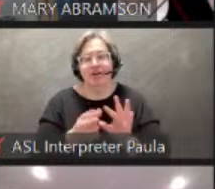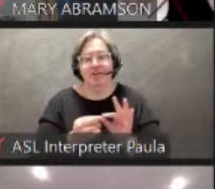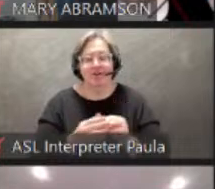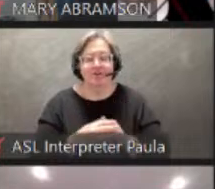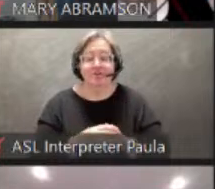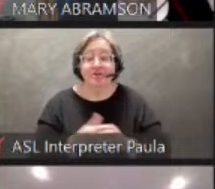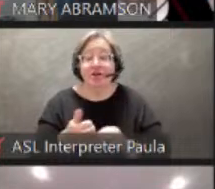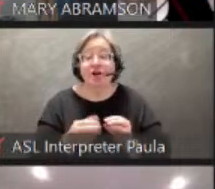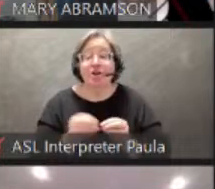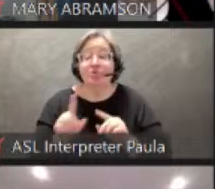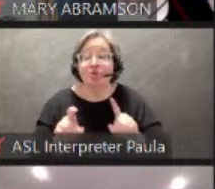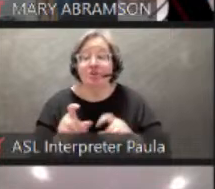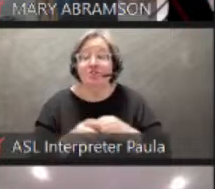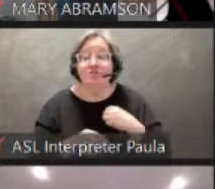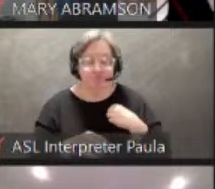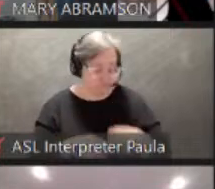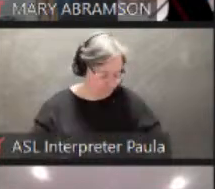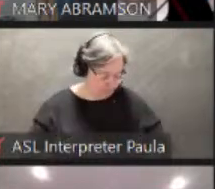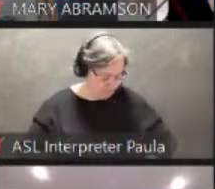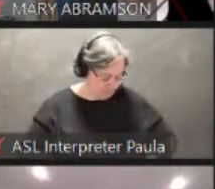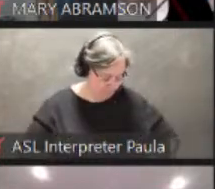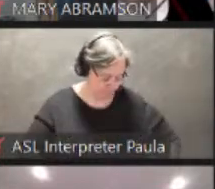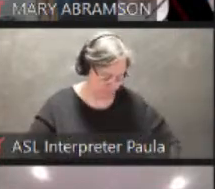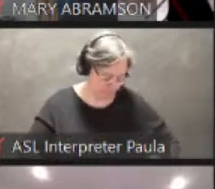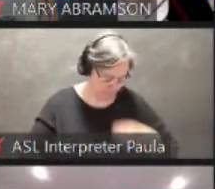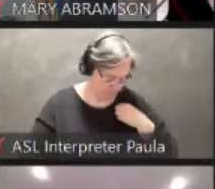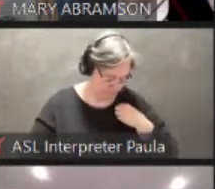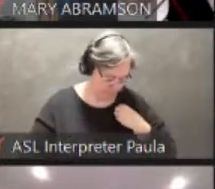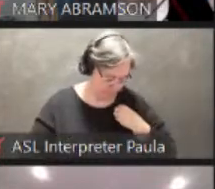comment. Any other questions?